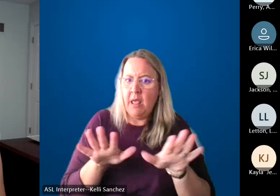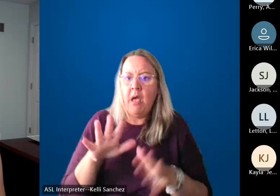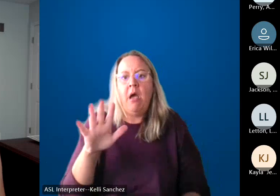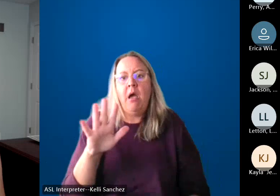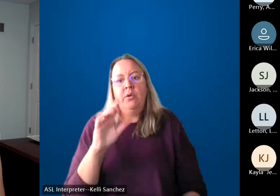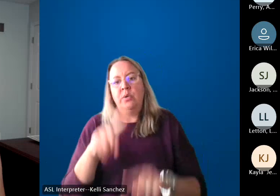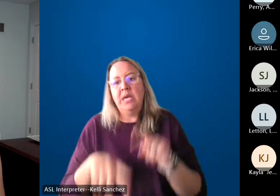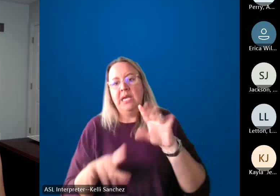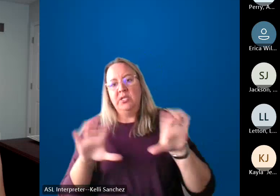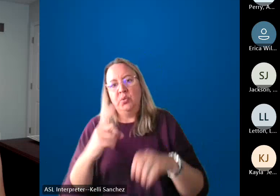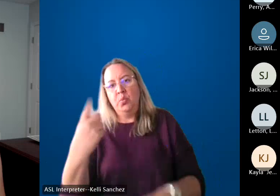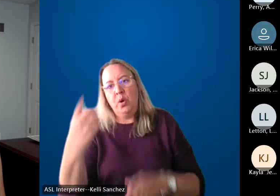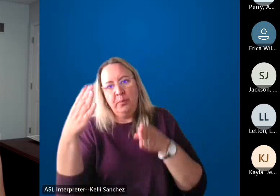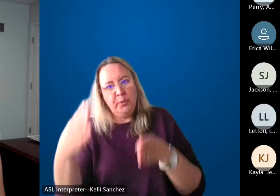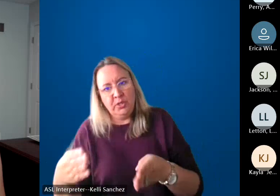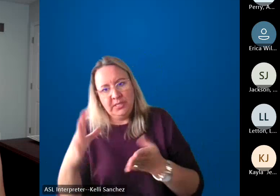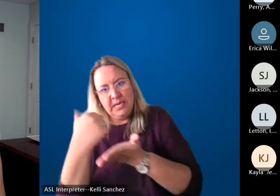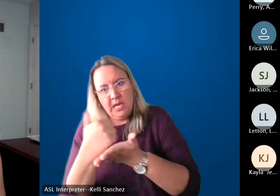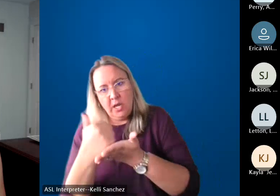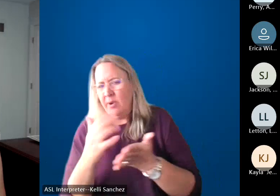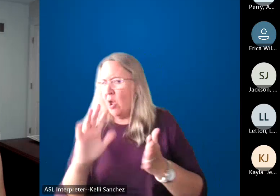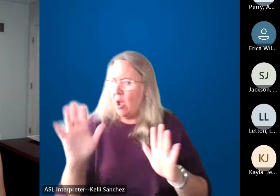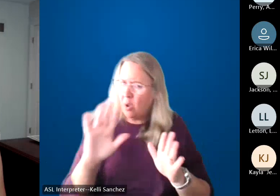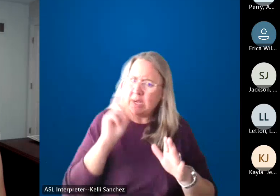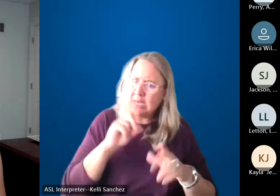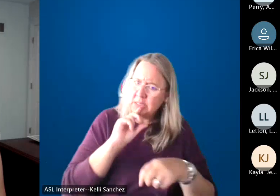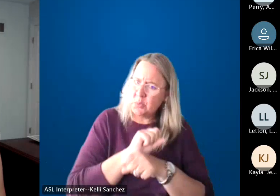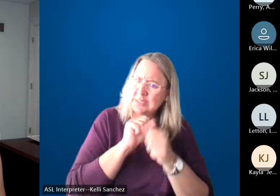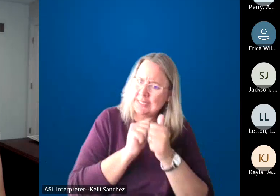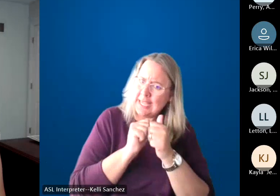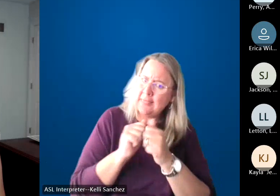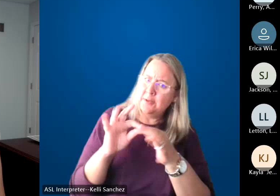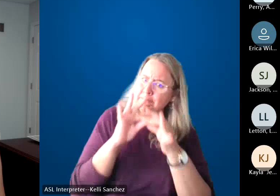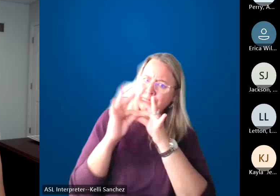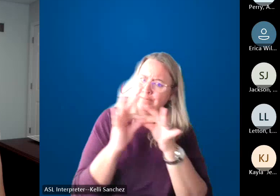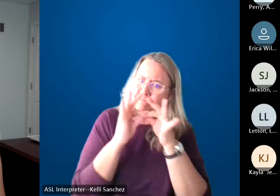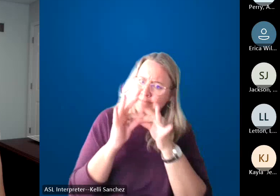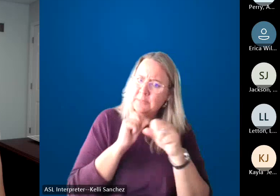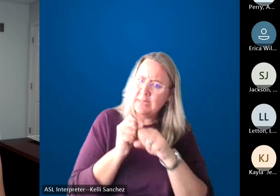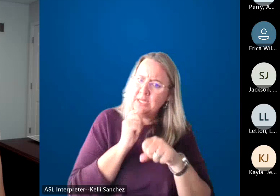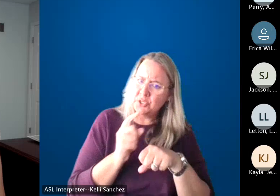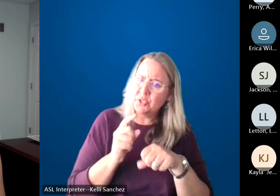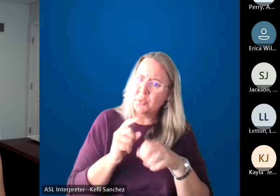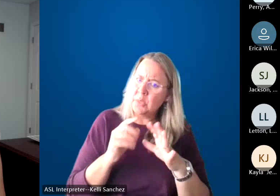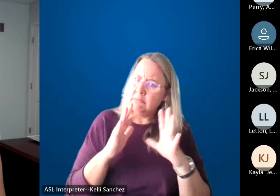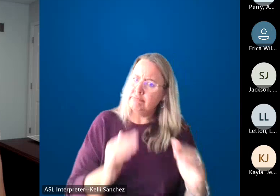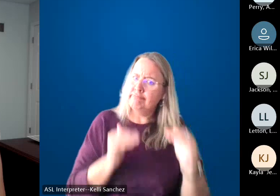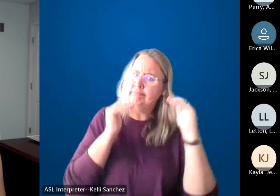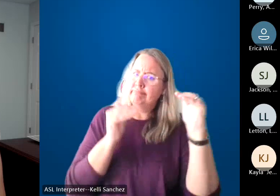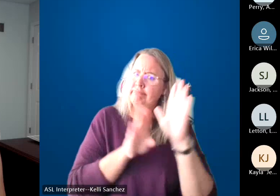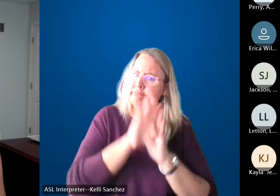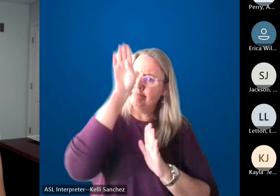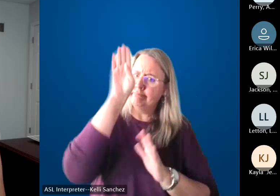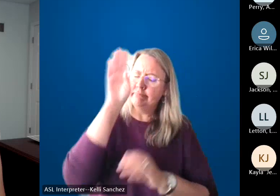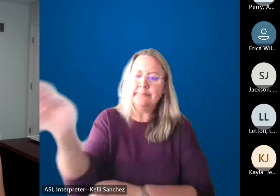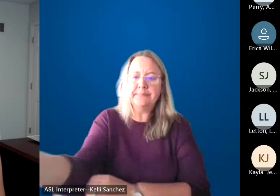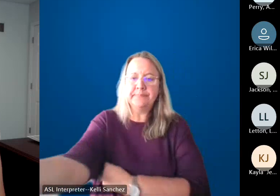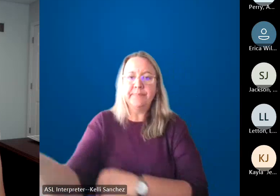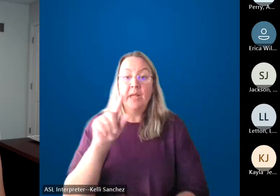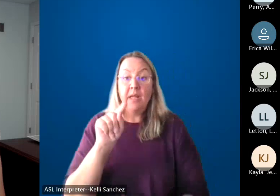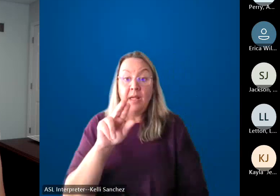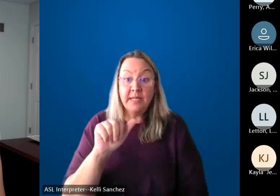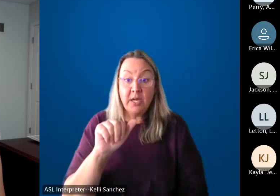person to do this. I mean, we've got to really work together as a team to beat this thing back. Tara, Jean, you want